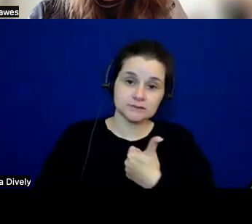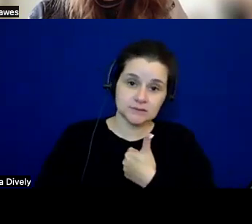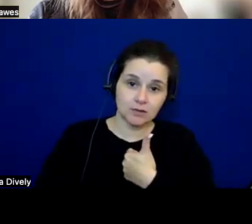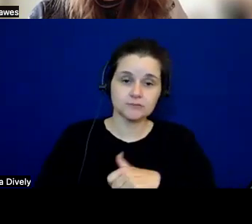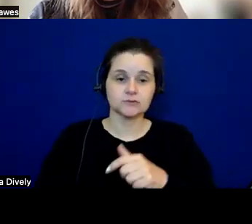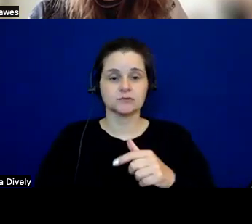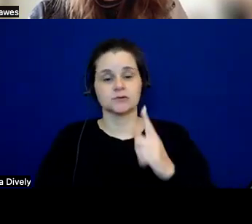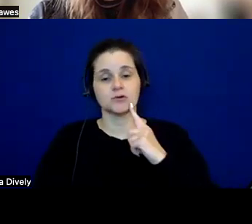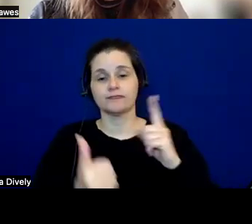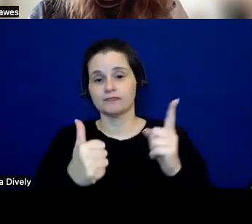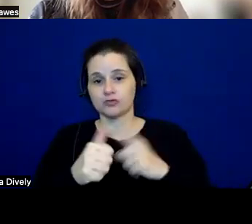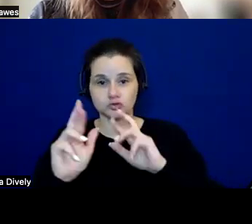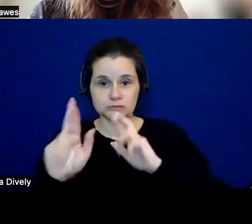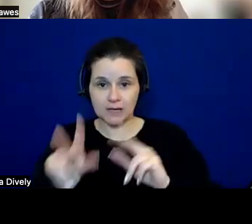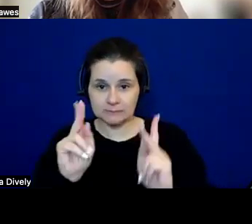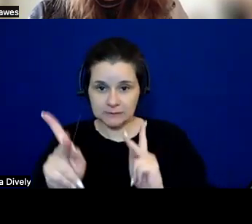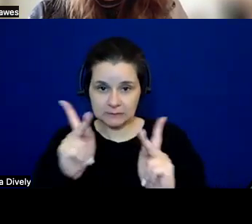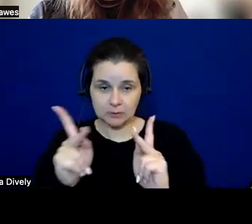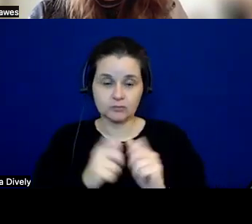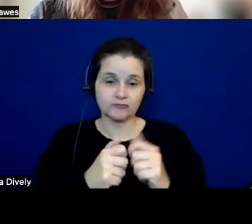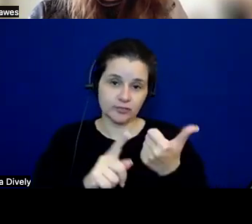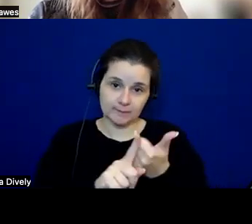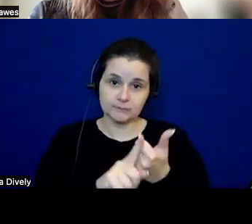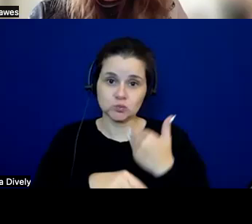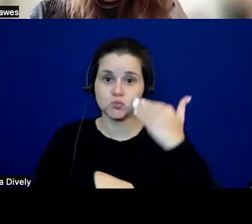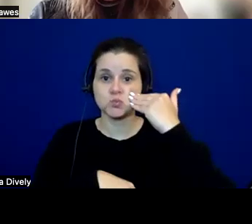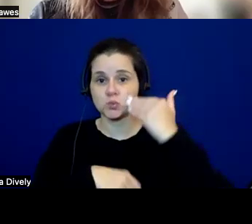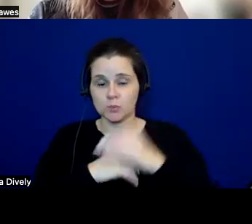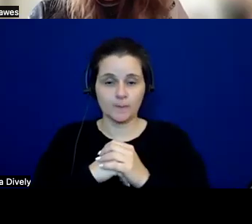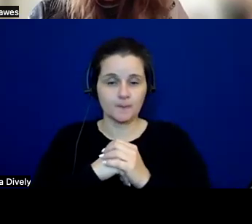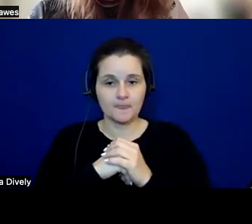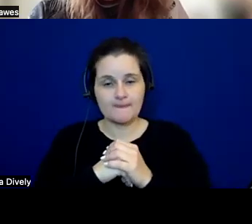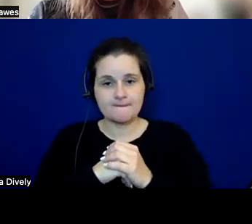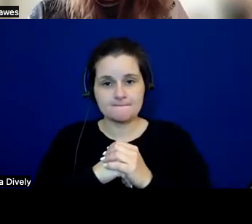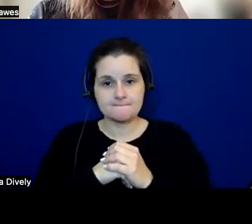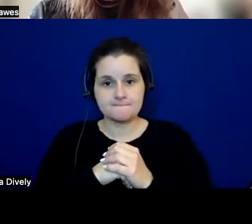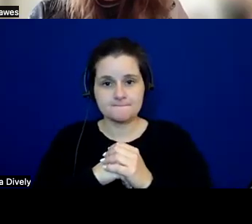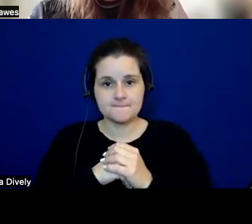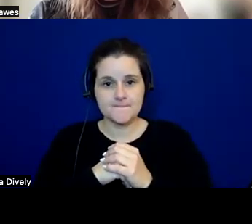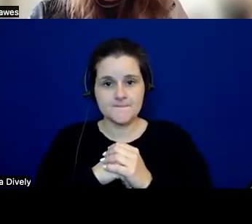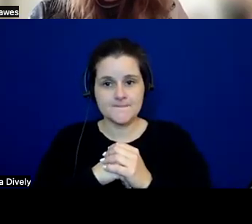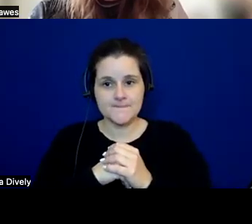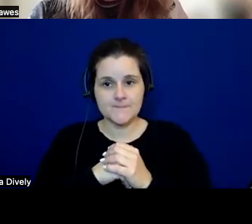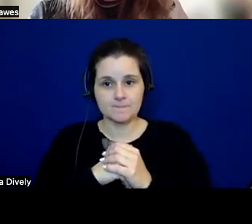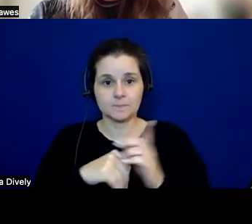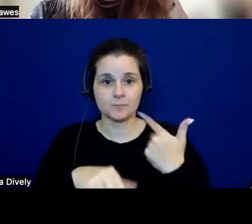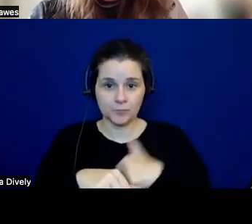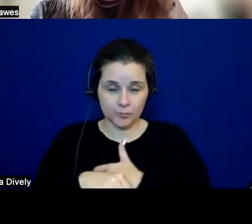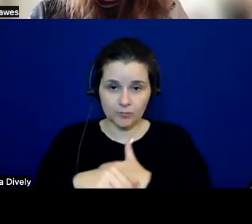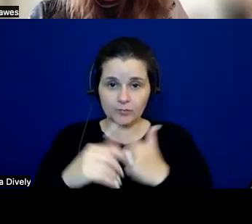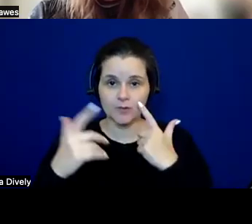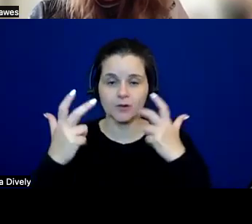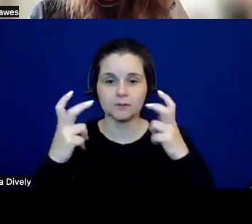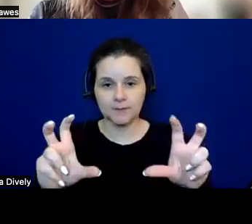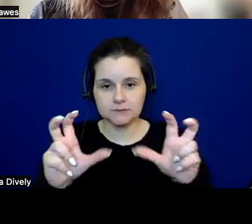first responders to carry. And are we investing in